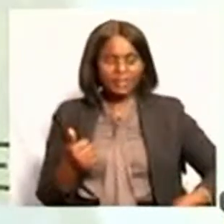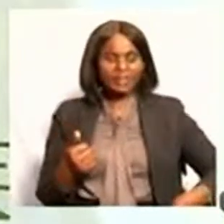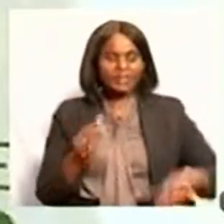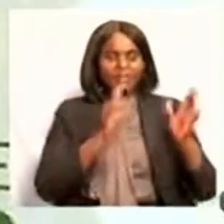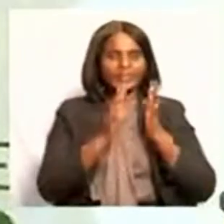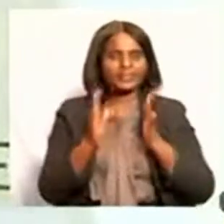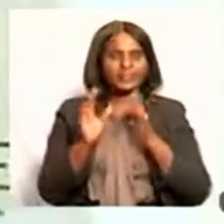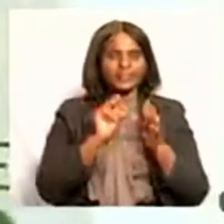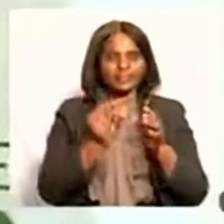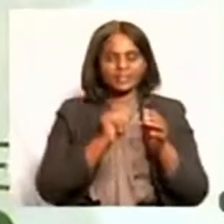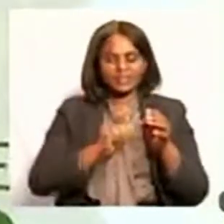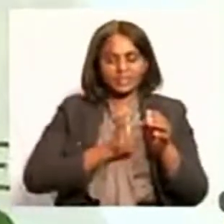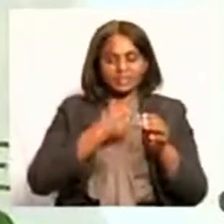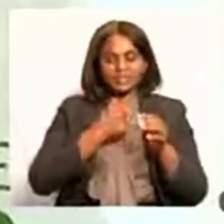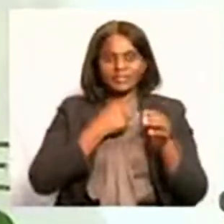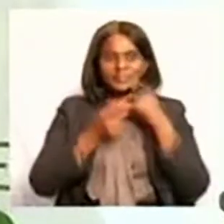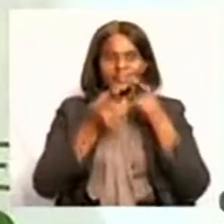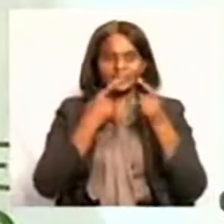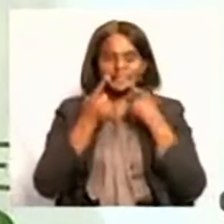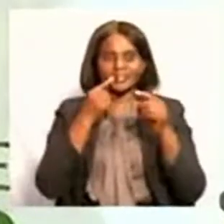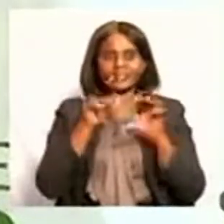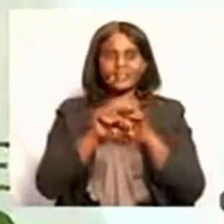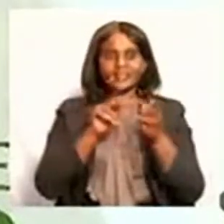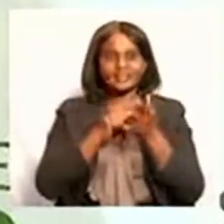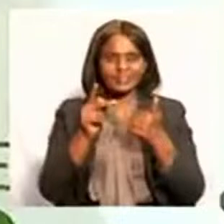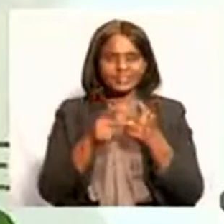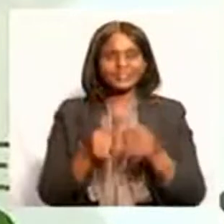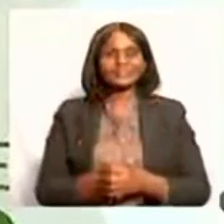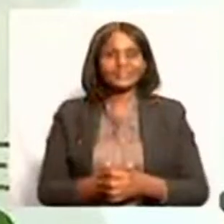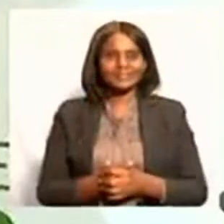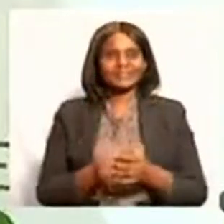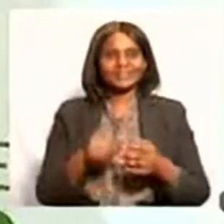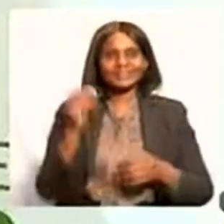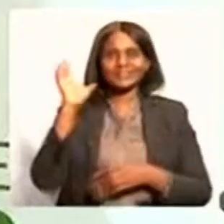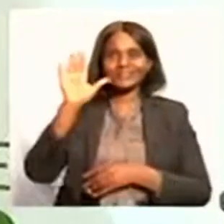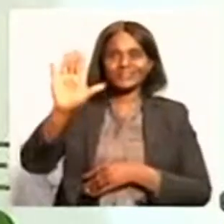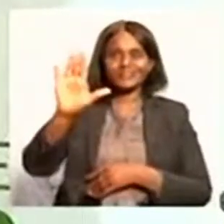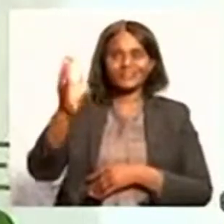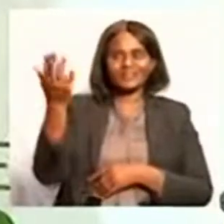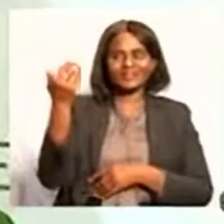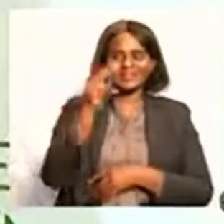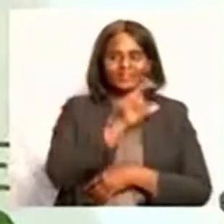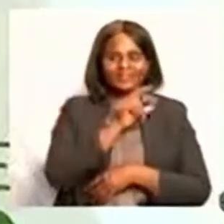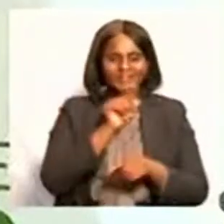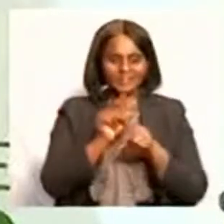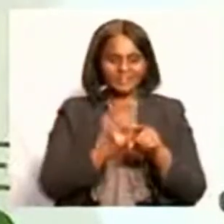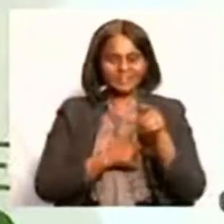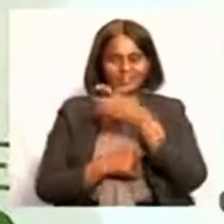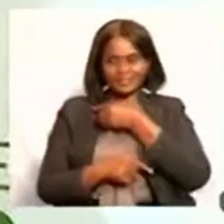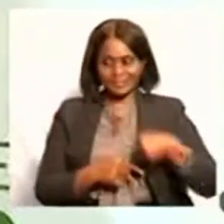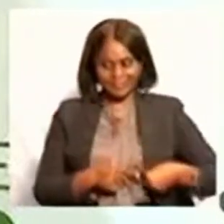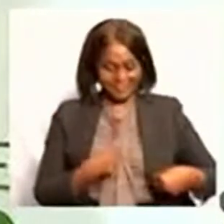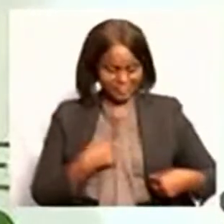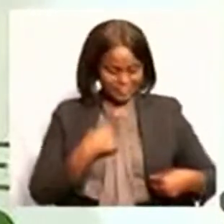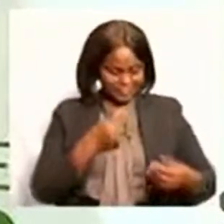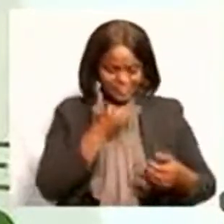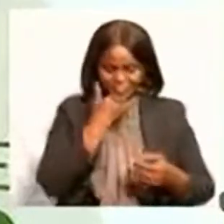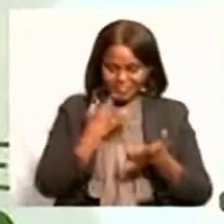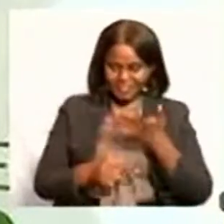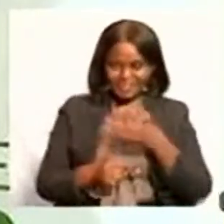together, like we do, like I said, on the road. You see a traffic officer in front of you, you start looking, what haven't I done right? You